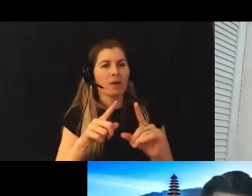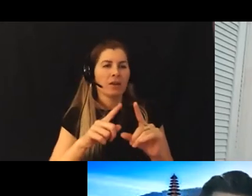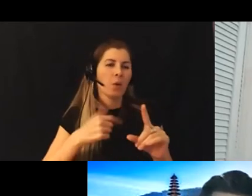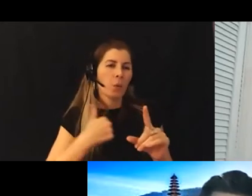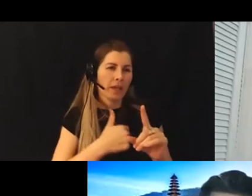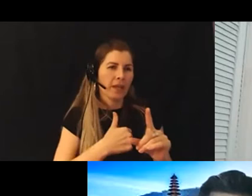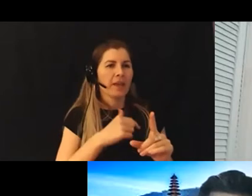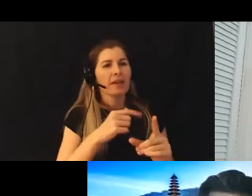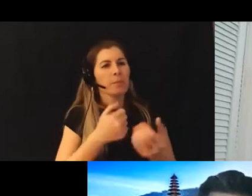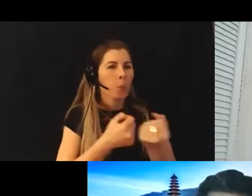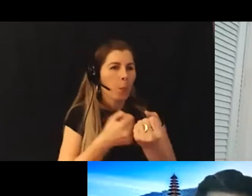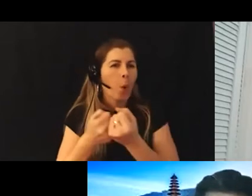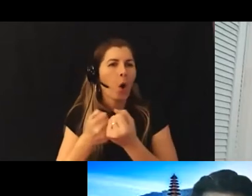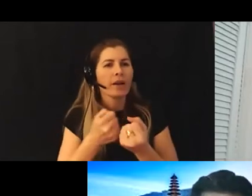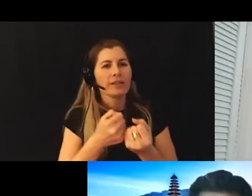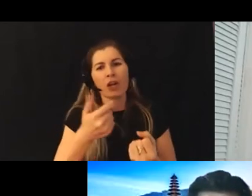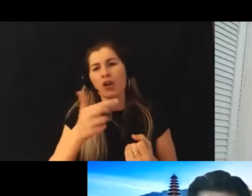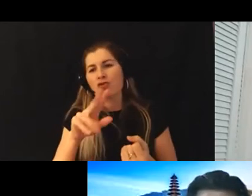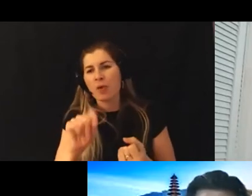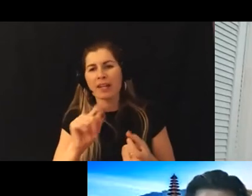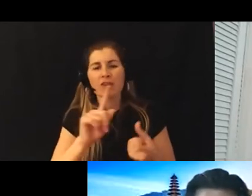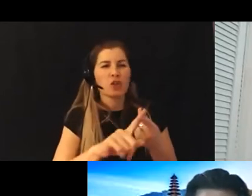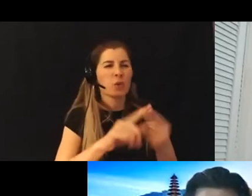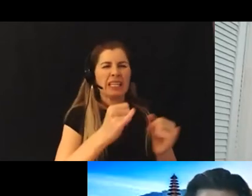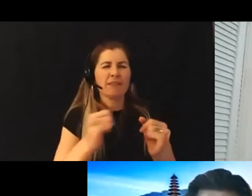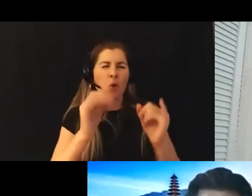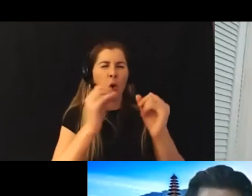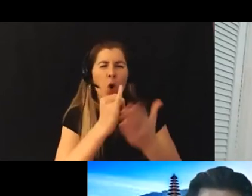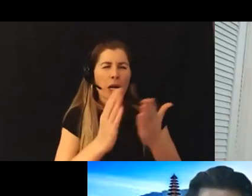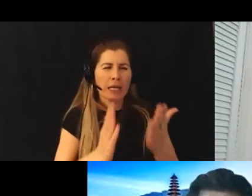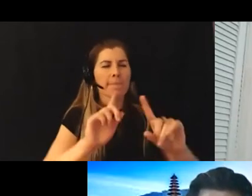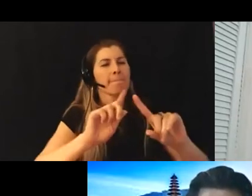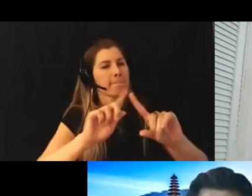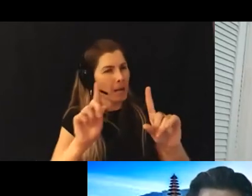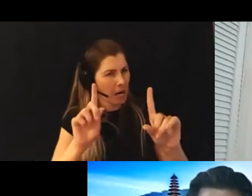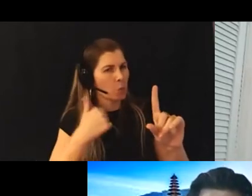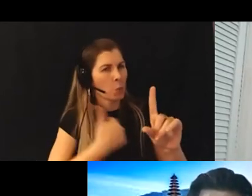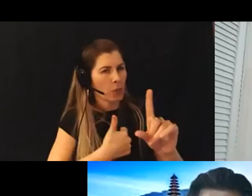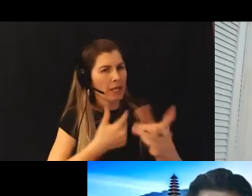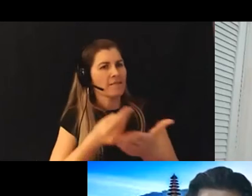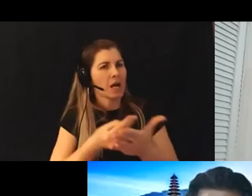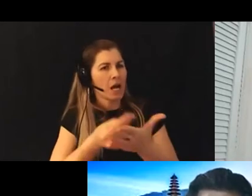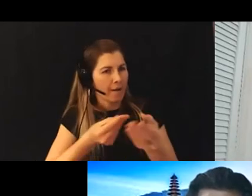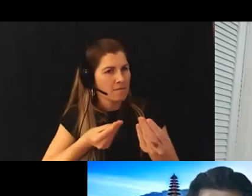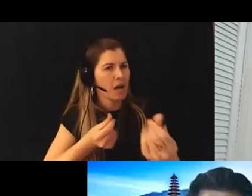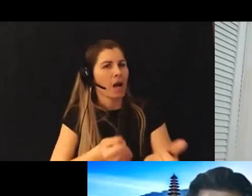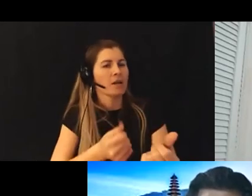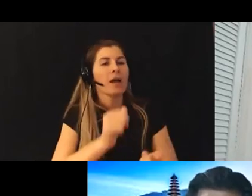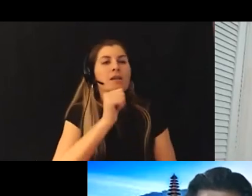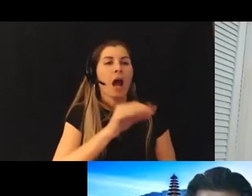and translation grants to individual artists. But what we do fund are